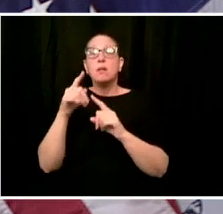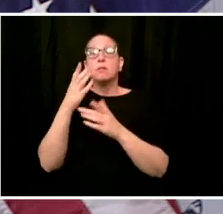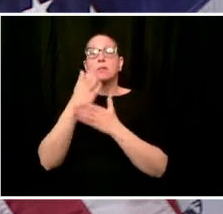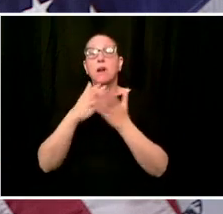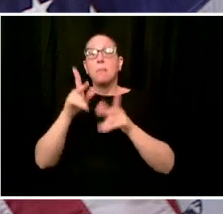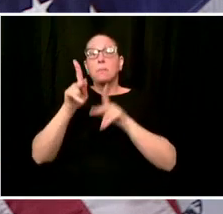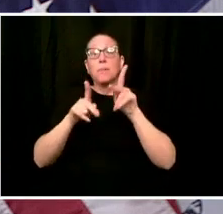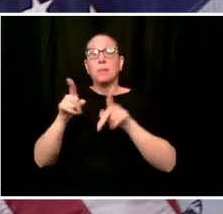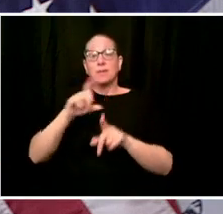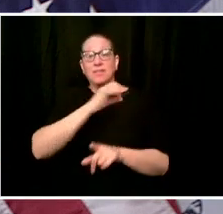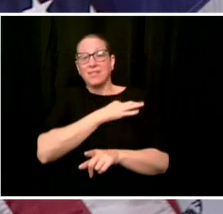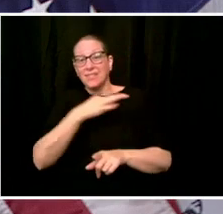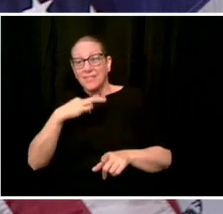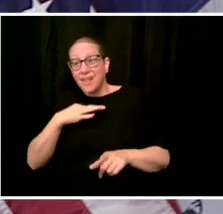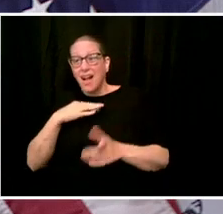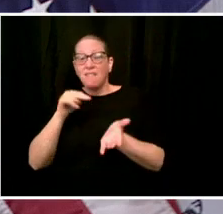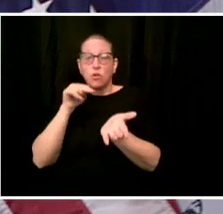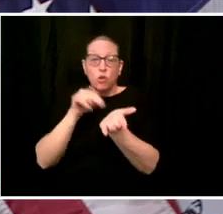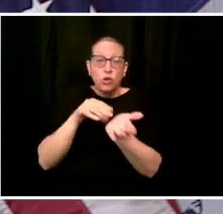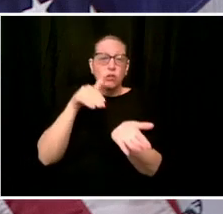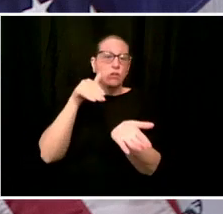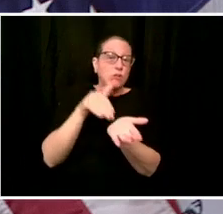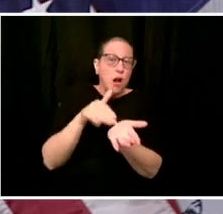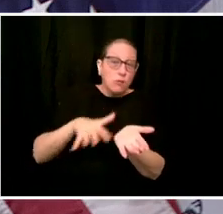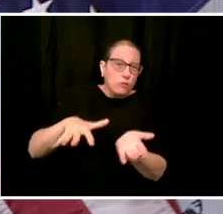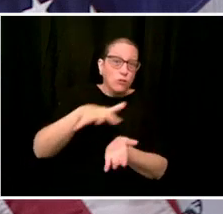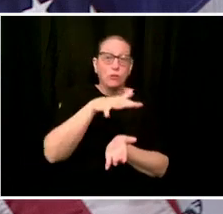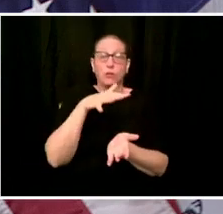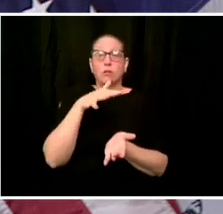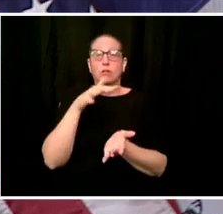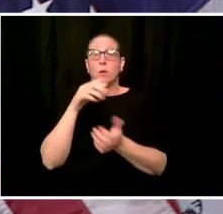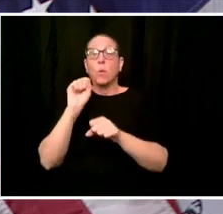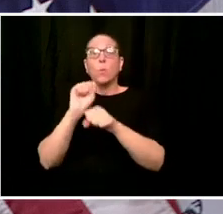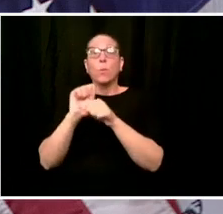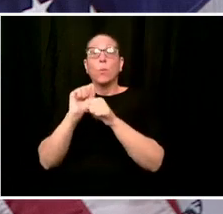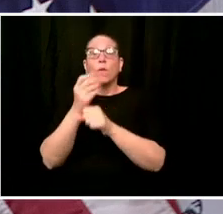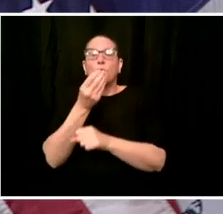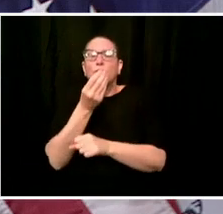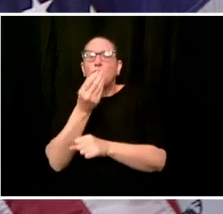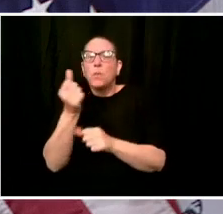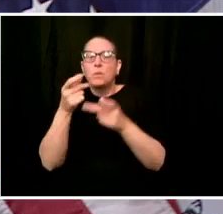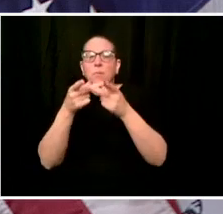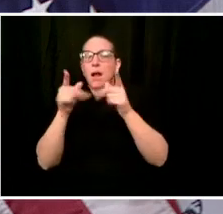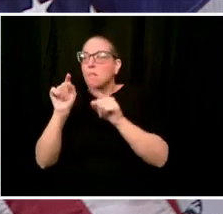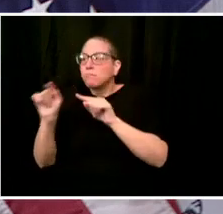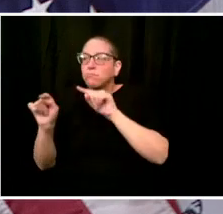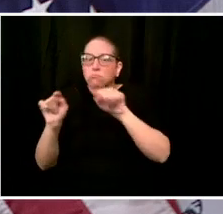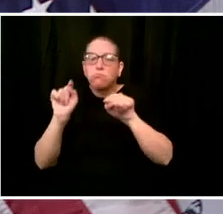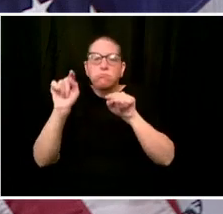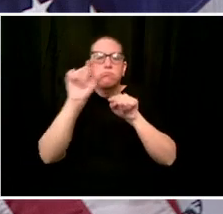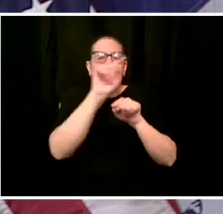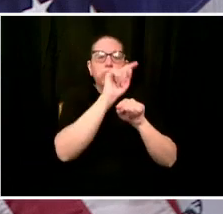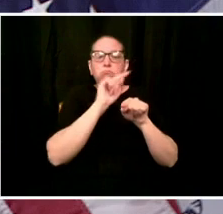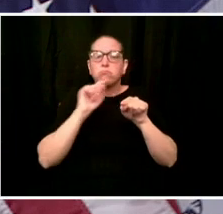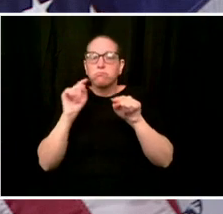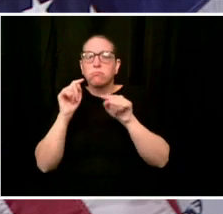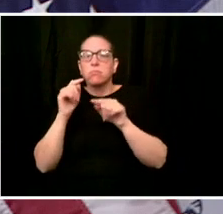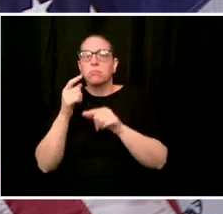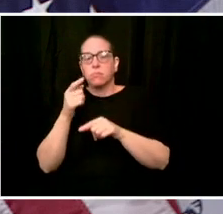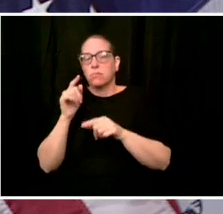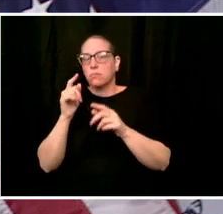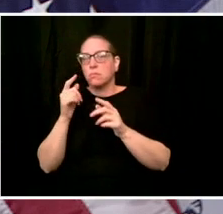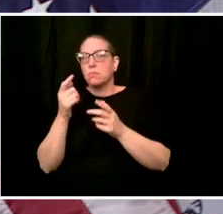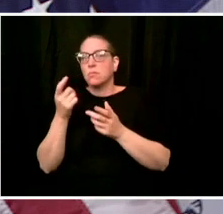exactly what has happened with each person in a way that's accurate and not misleading. But we do need to get that information out, so we'll have